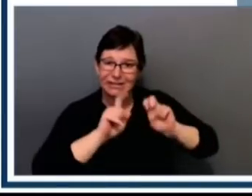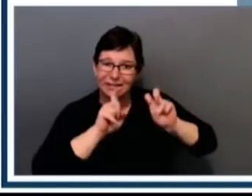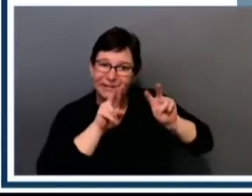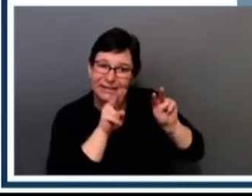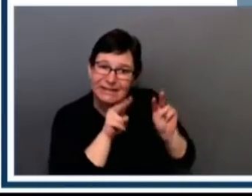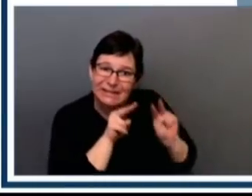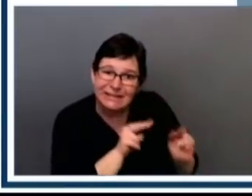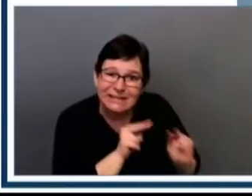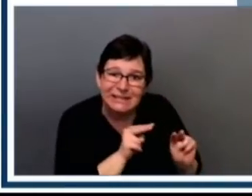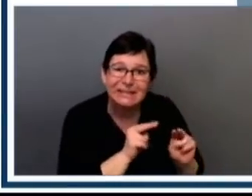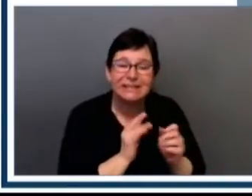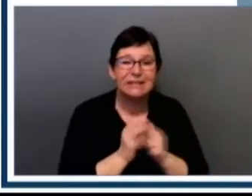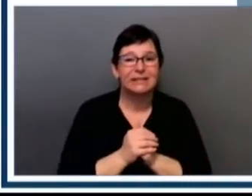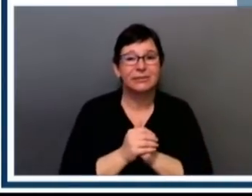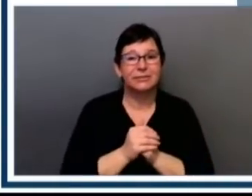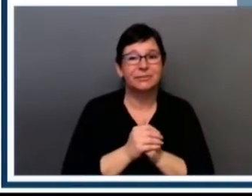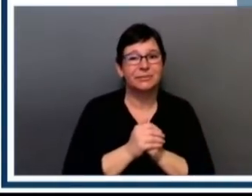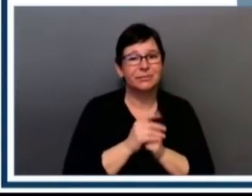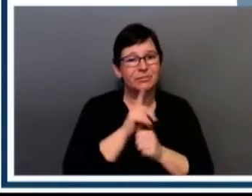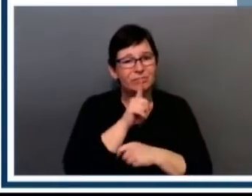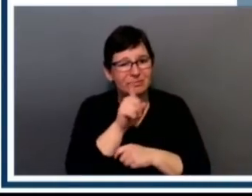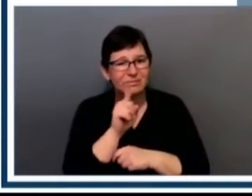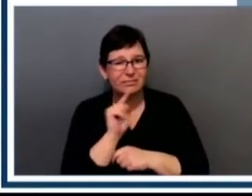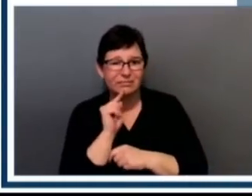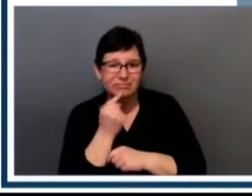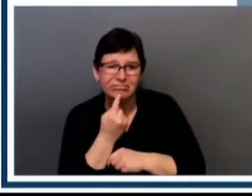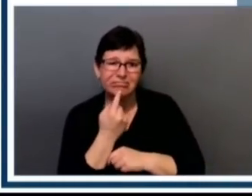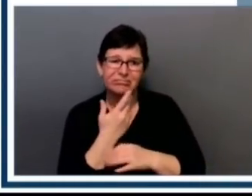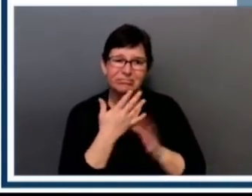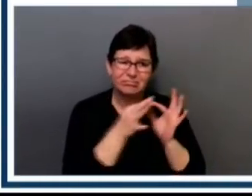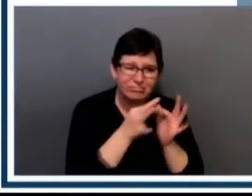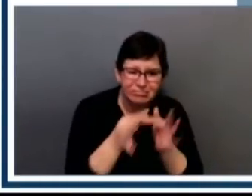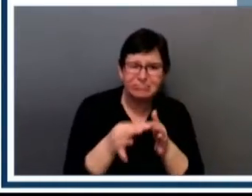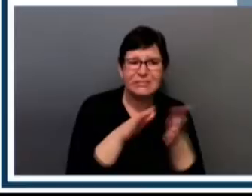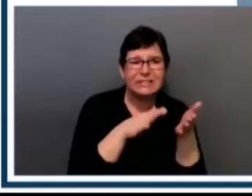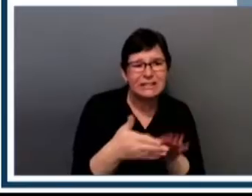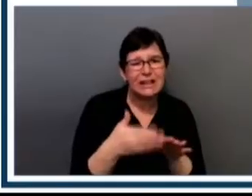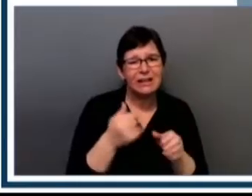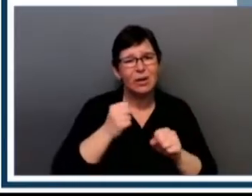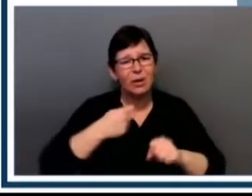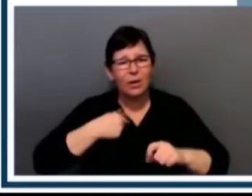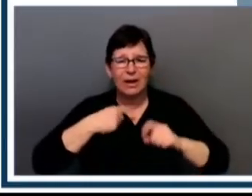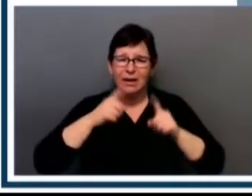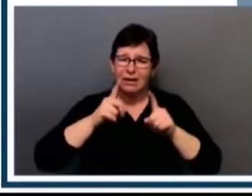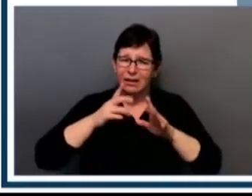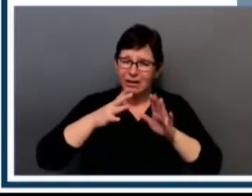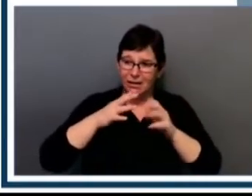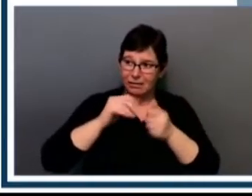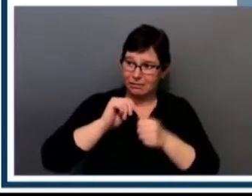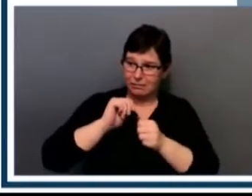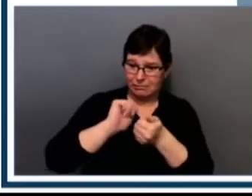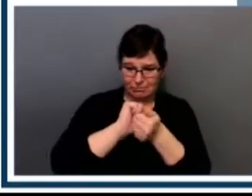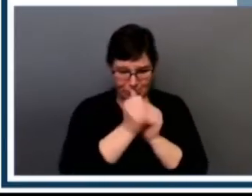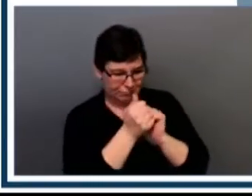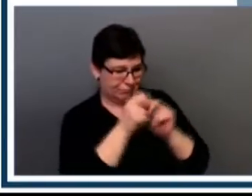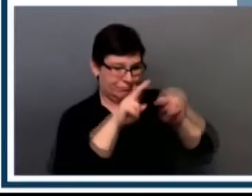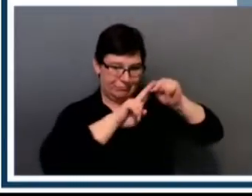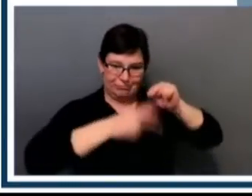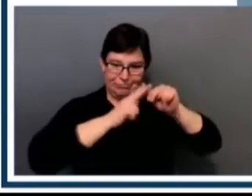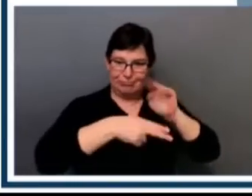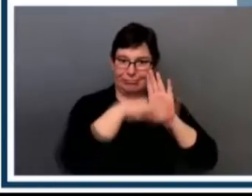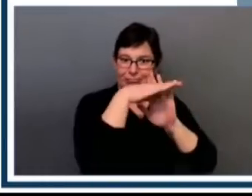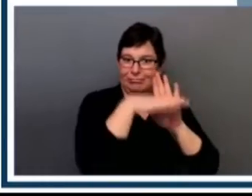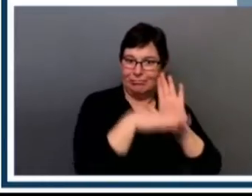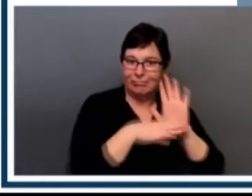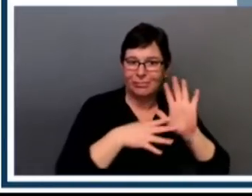important. They will be the tools that we have to limit the spread of COVID-19 and protect those around us who are more